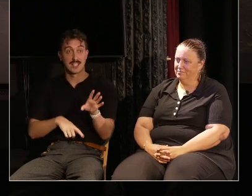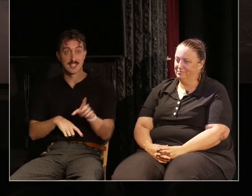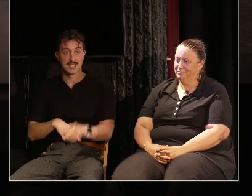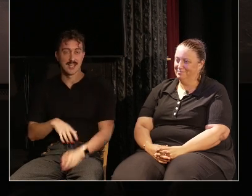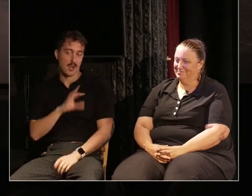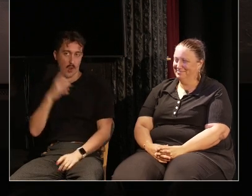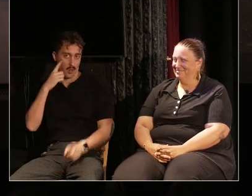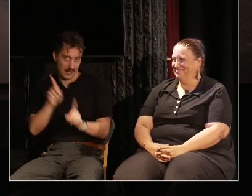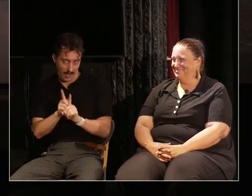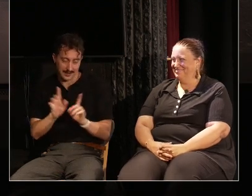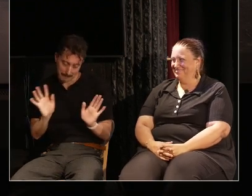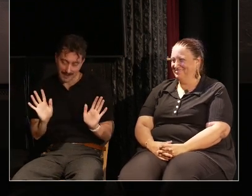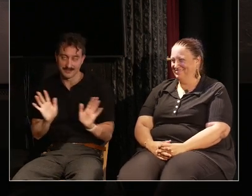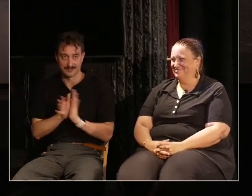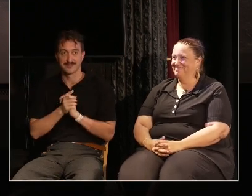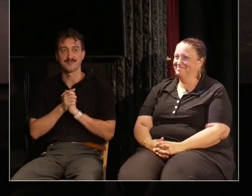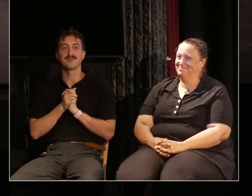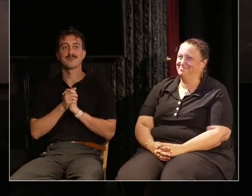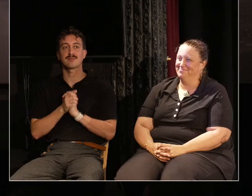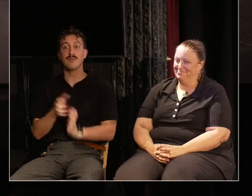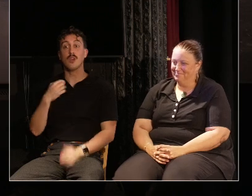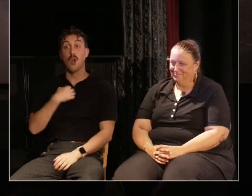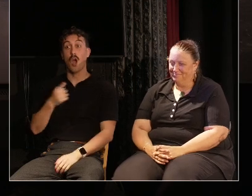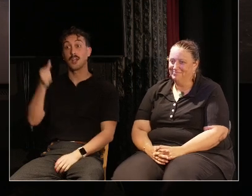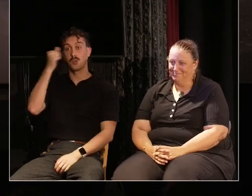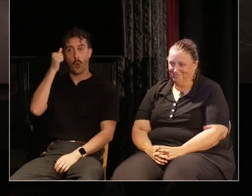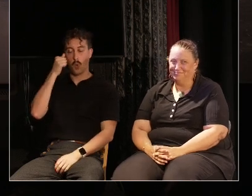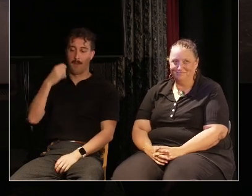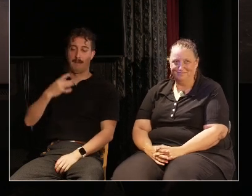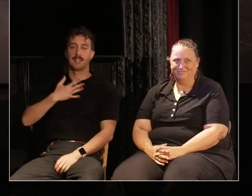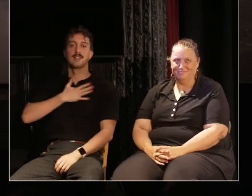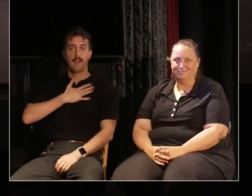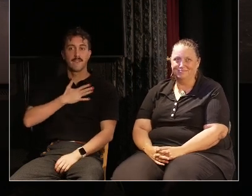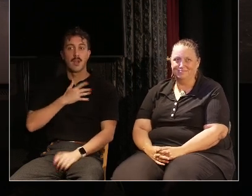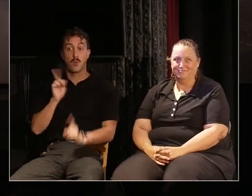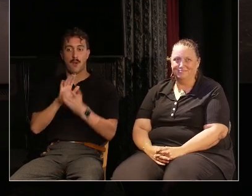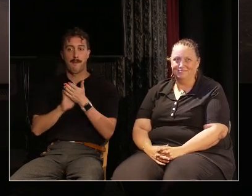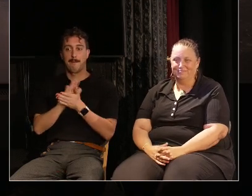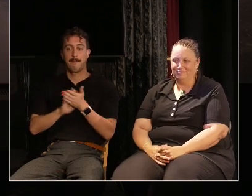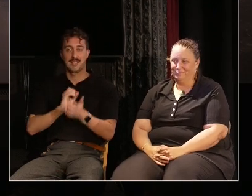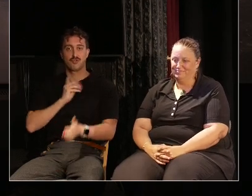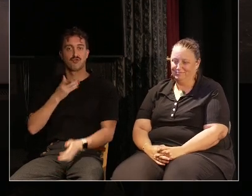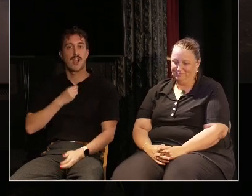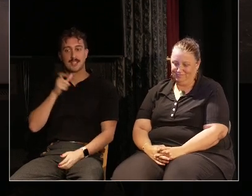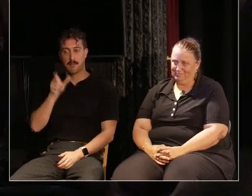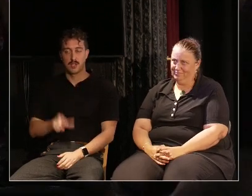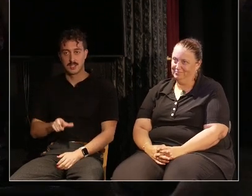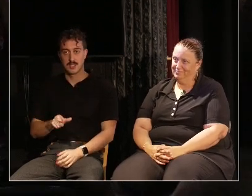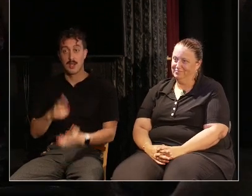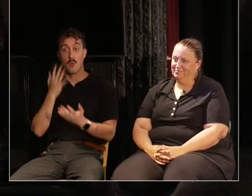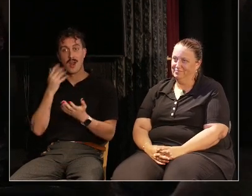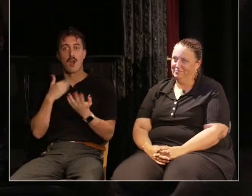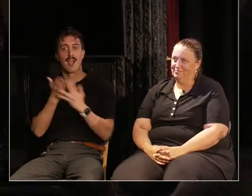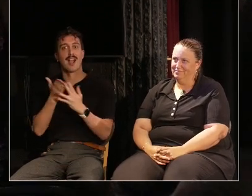but I know firsthand what it means to be a trans person seeking to access healthcare.